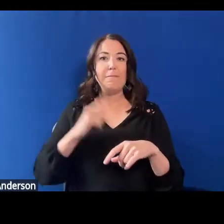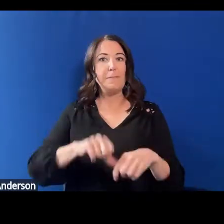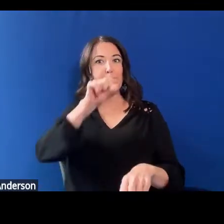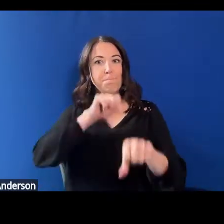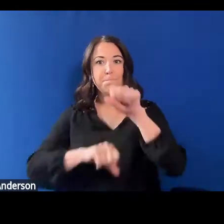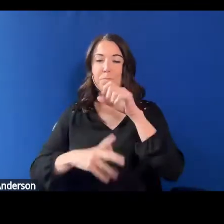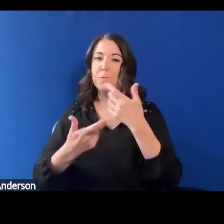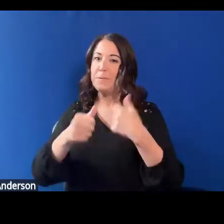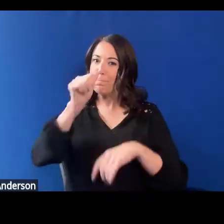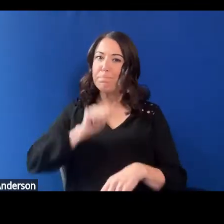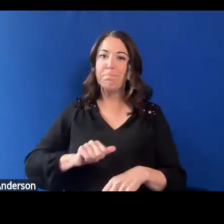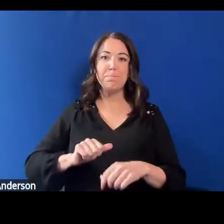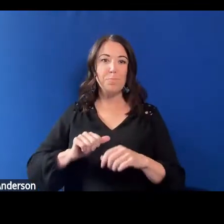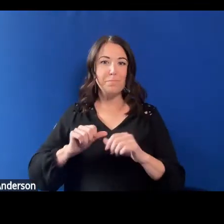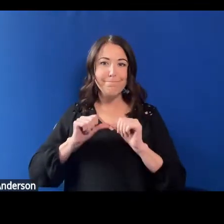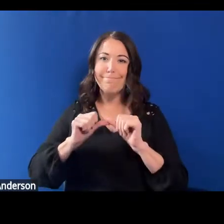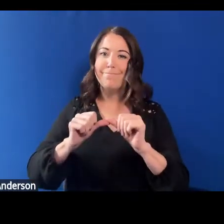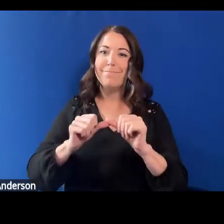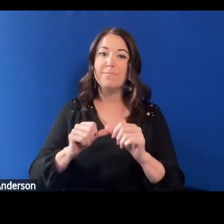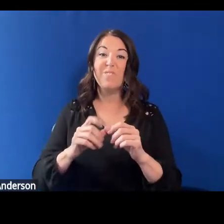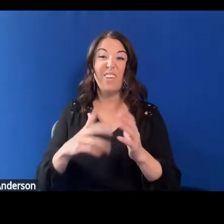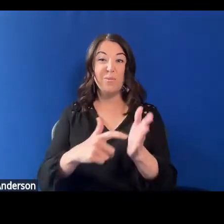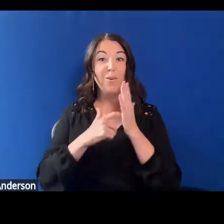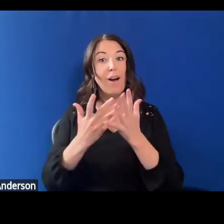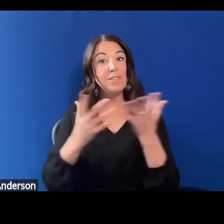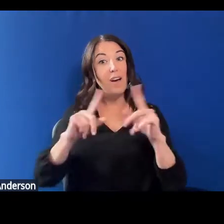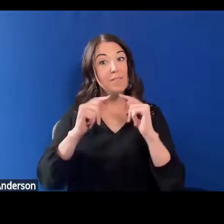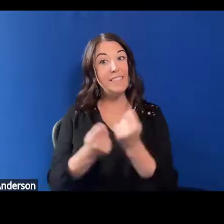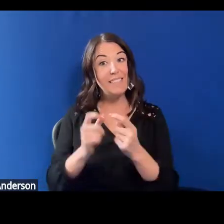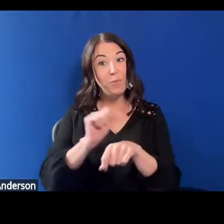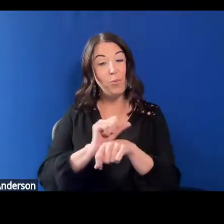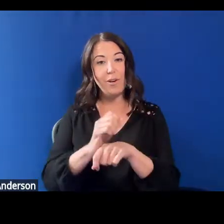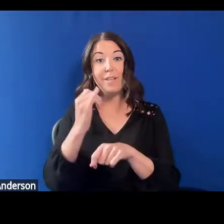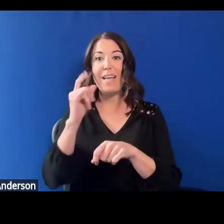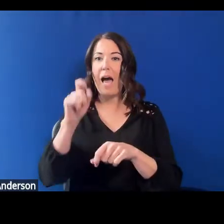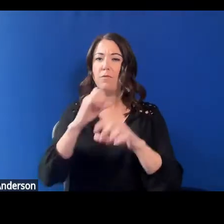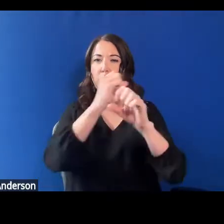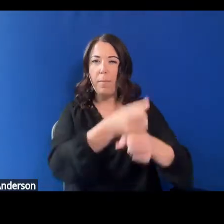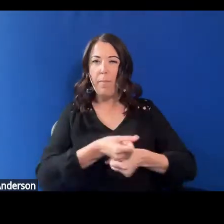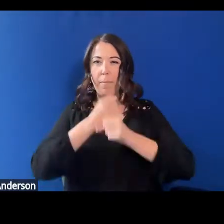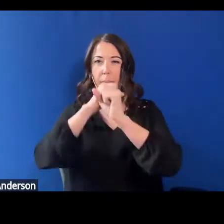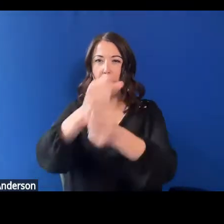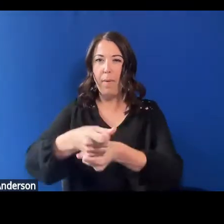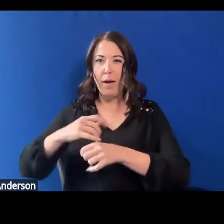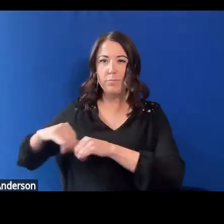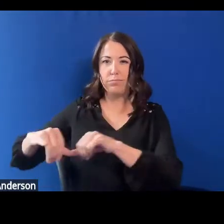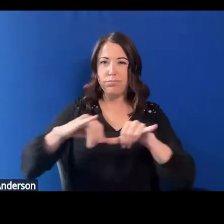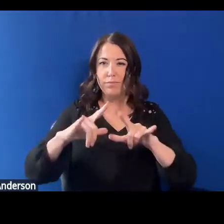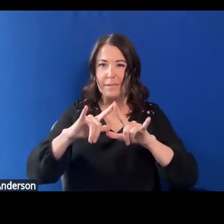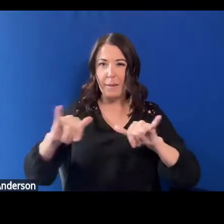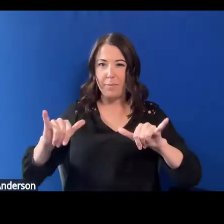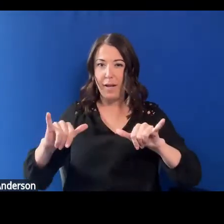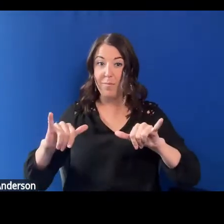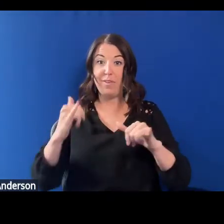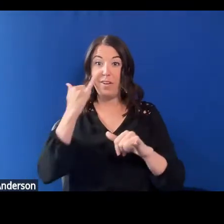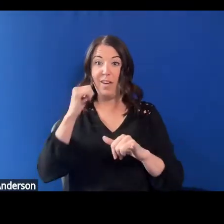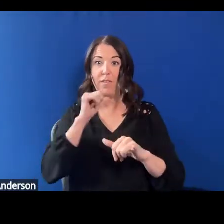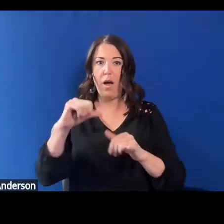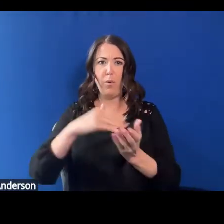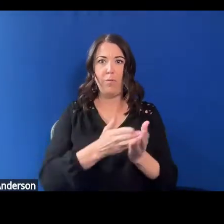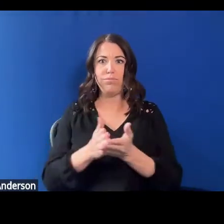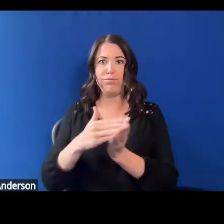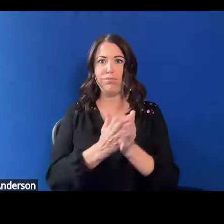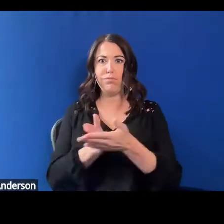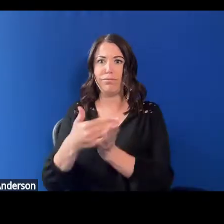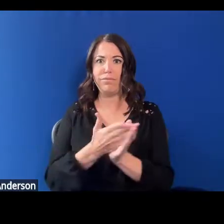a lot of teamwork too, because if you're not all like paddling in sync, you're not going anywhere. So another